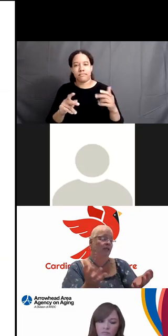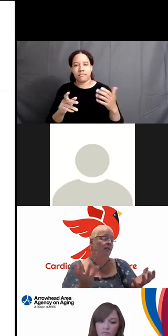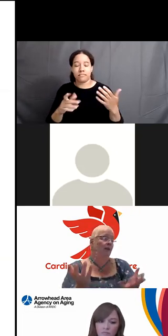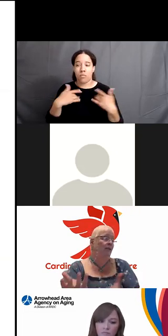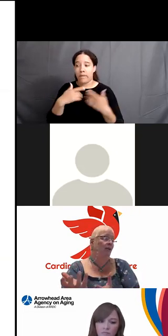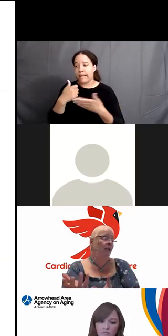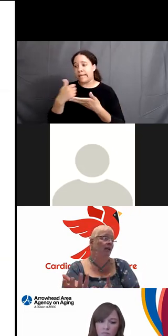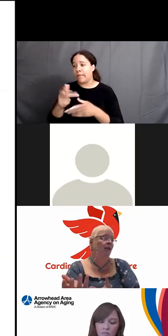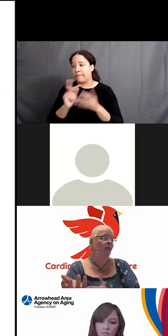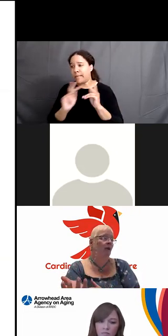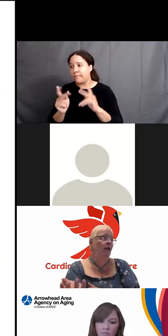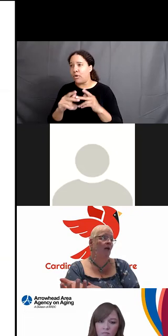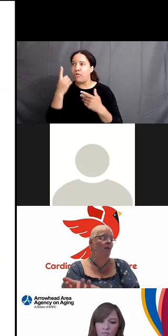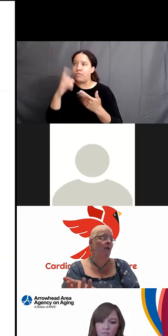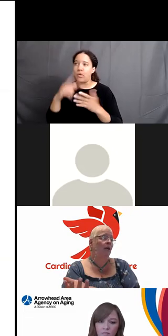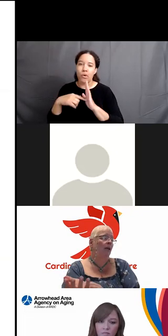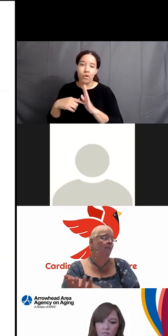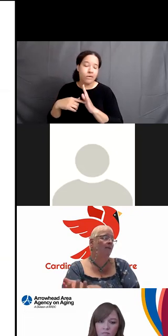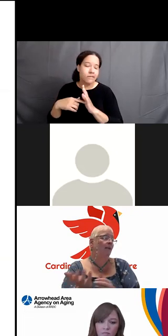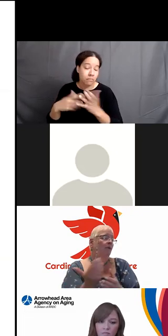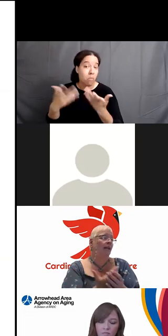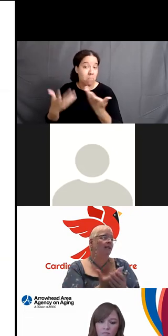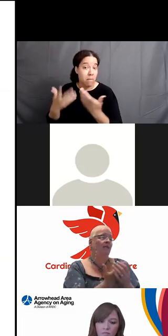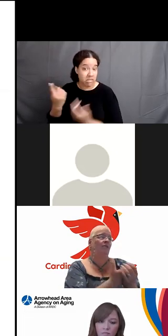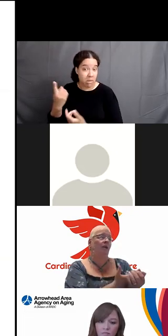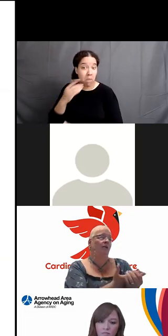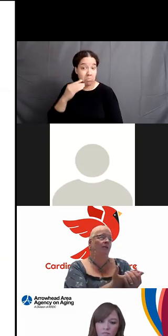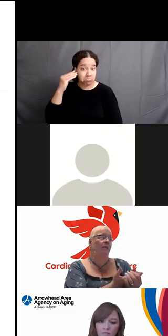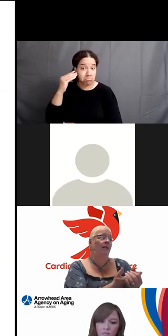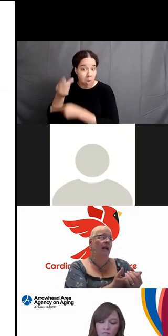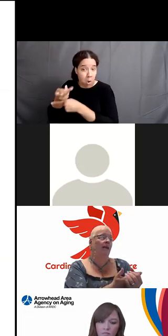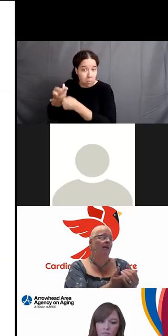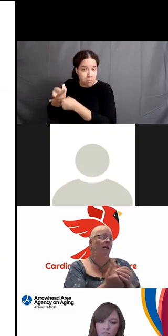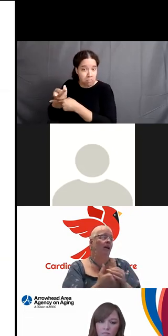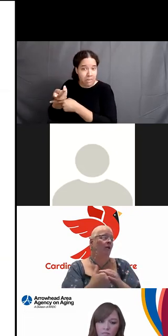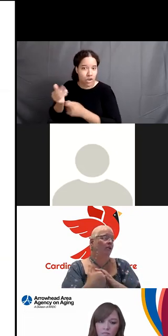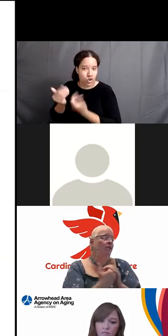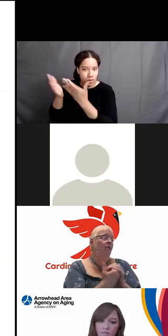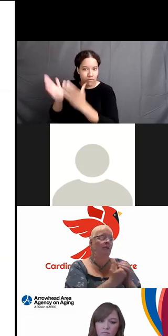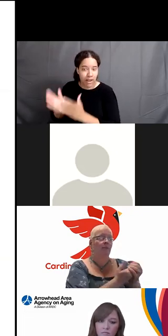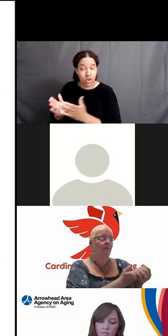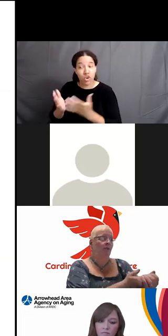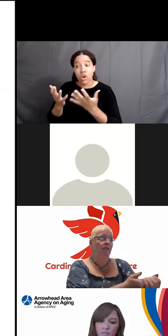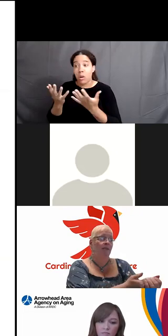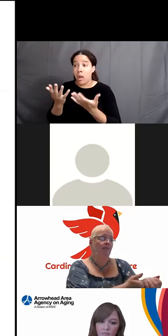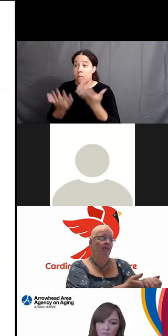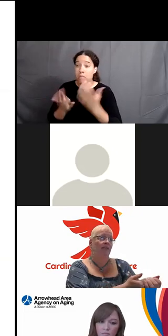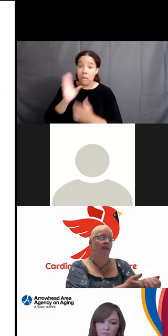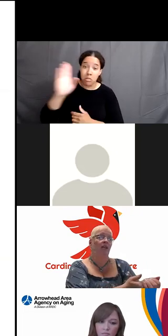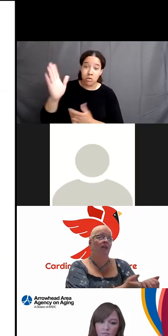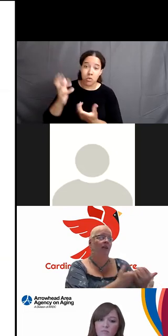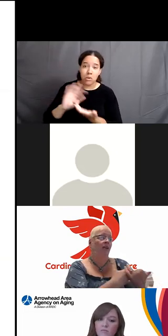for instance, maybe they're a caregiver right now, and maybe they would like to be a trainer someday or teach people about a